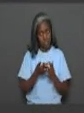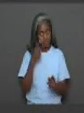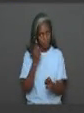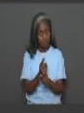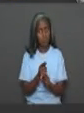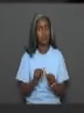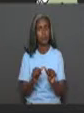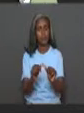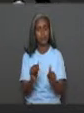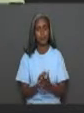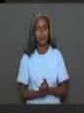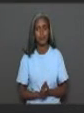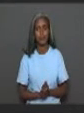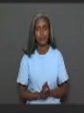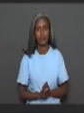away.